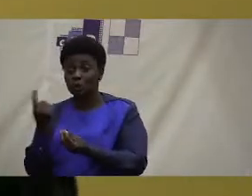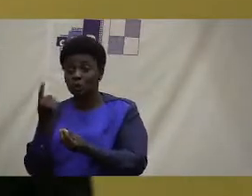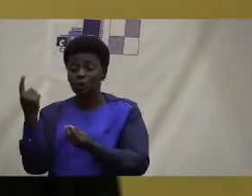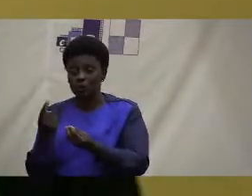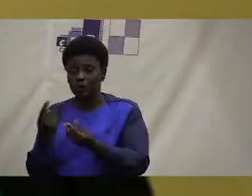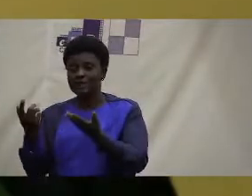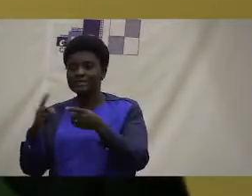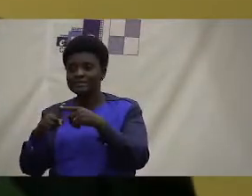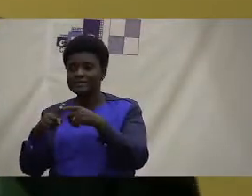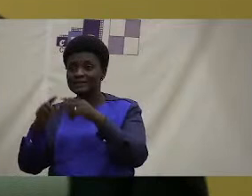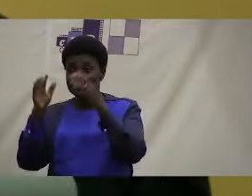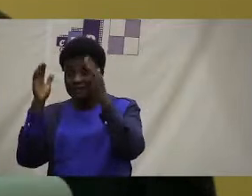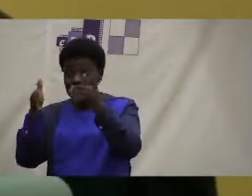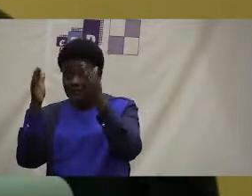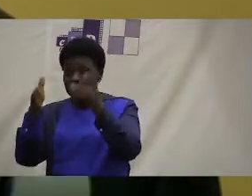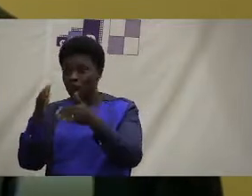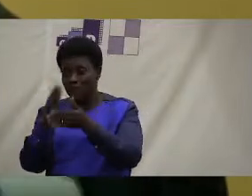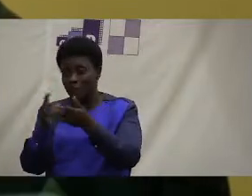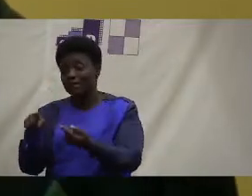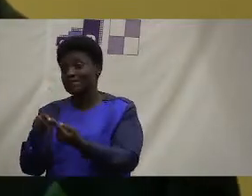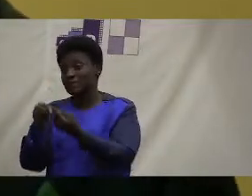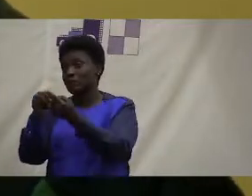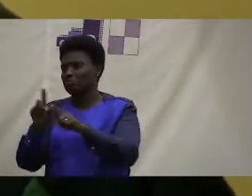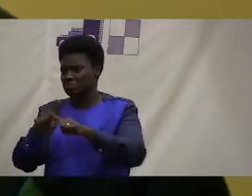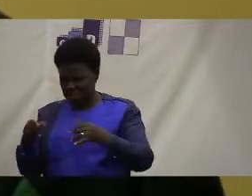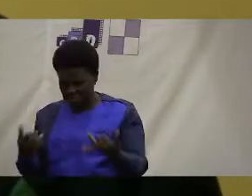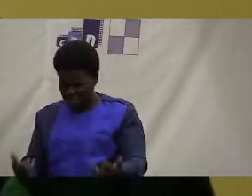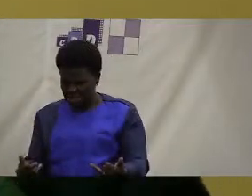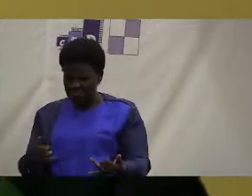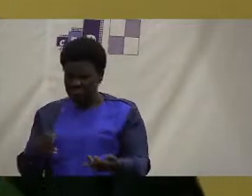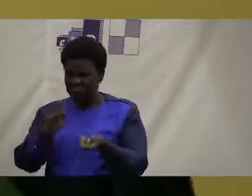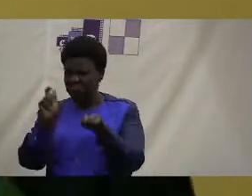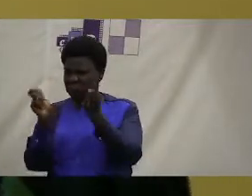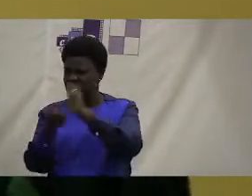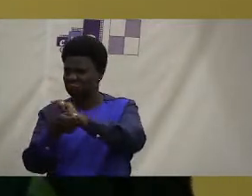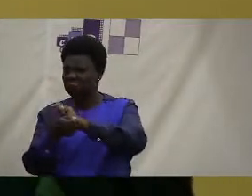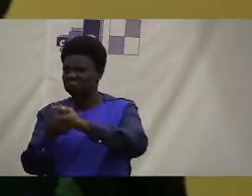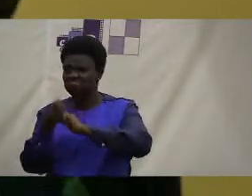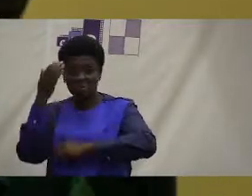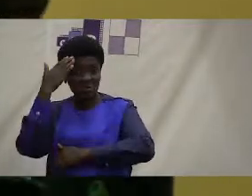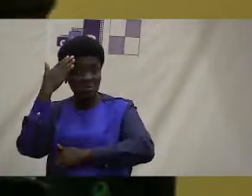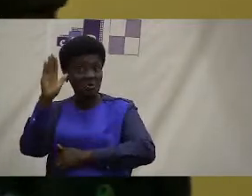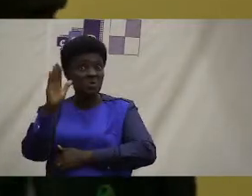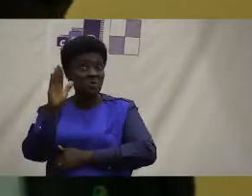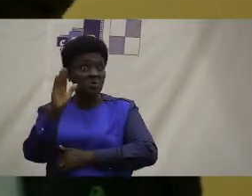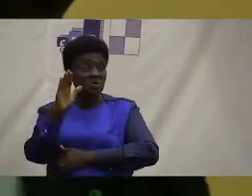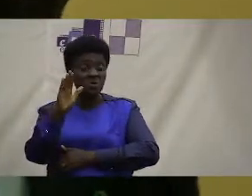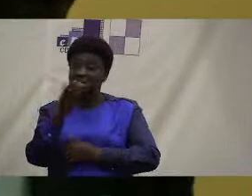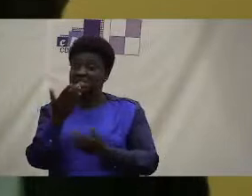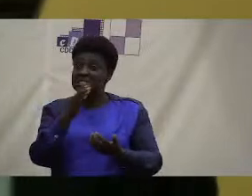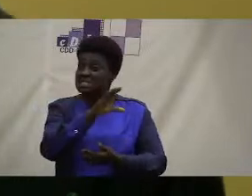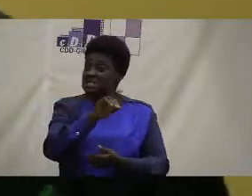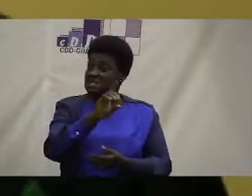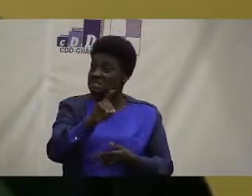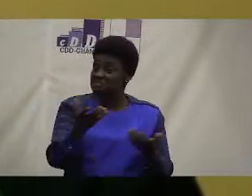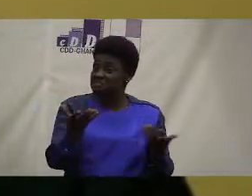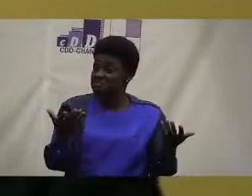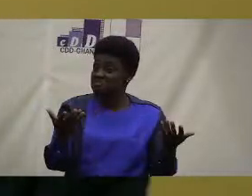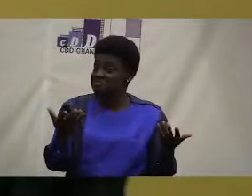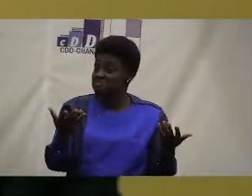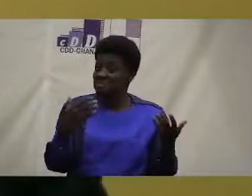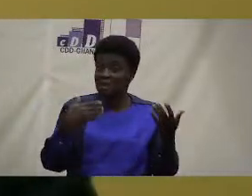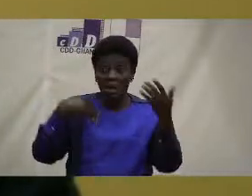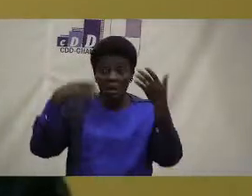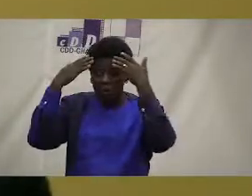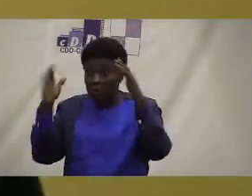political party. Okay. These days, they are not like that. I don't know the political color of CDD. I suspect them, though. I